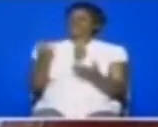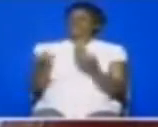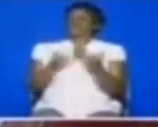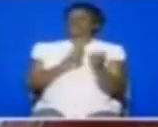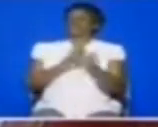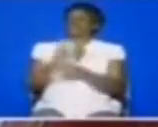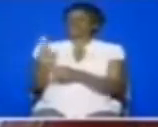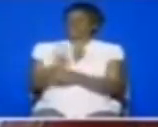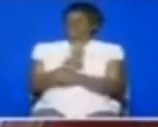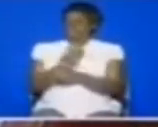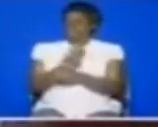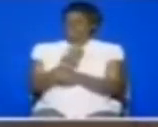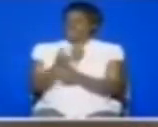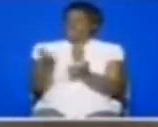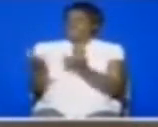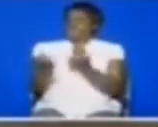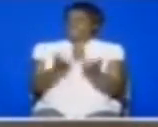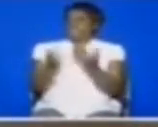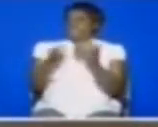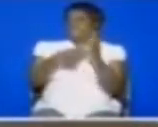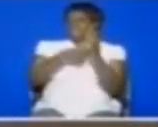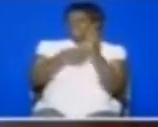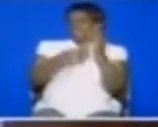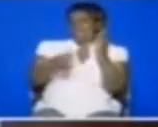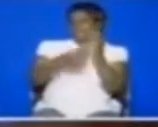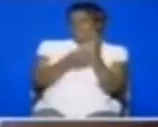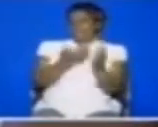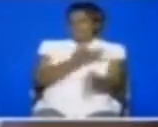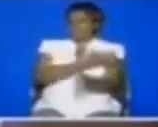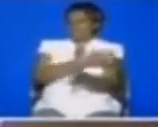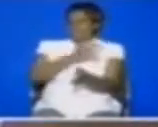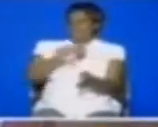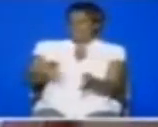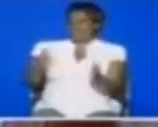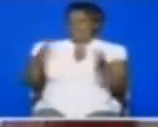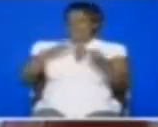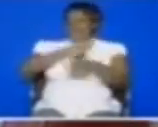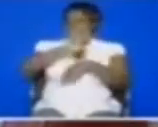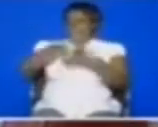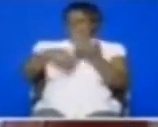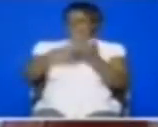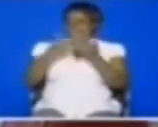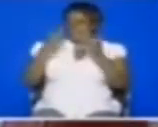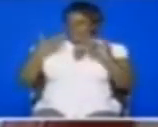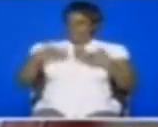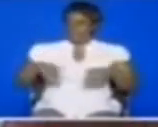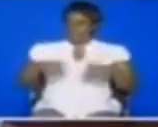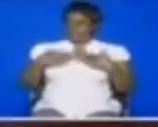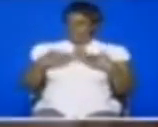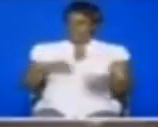solve the problems and then to empower everybody. So we basically are going to